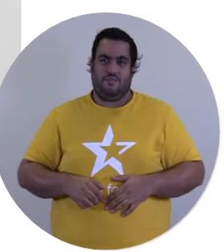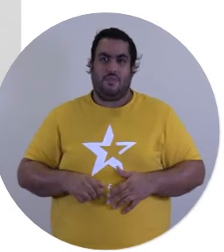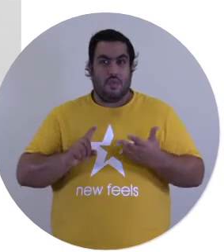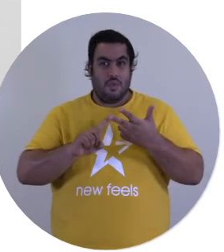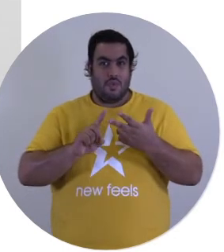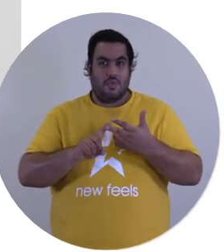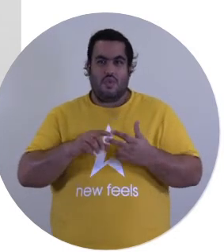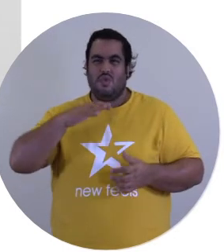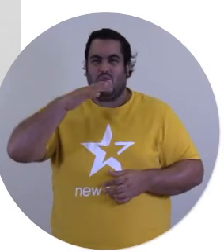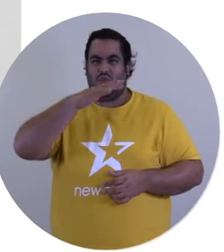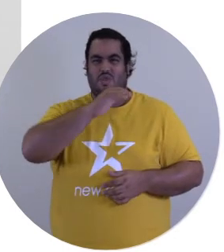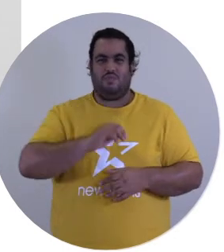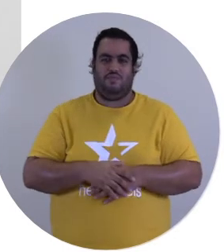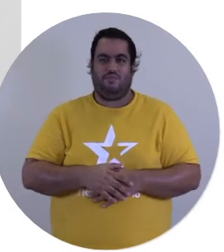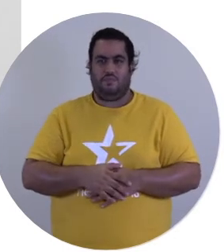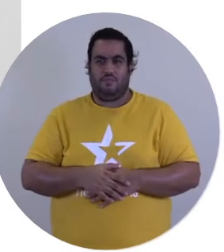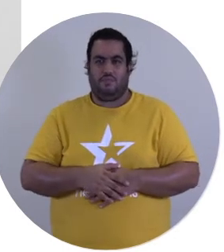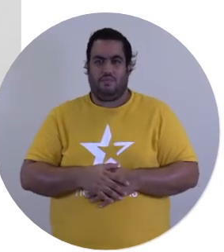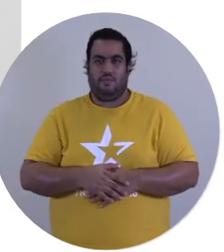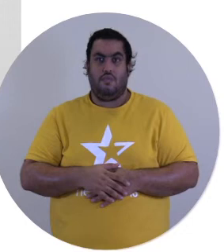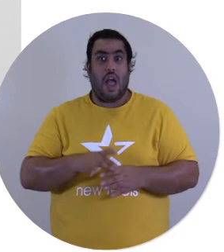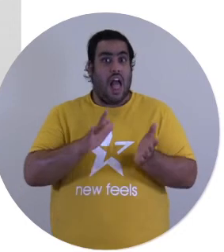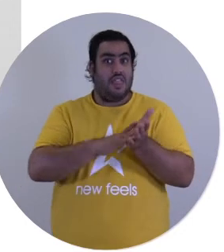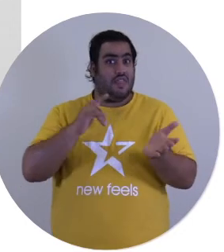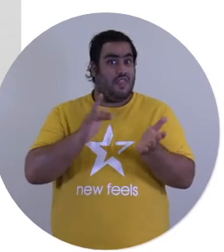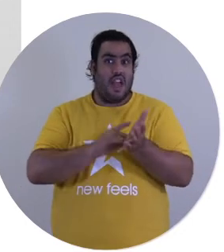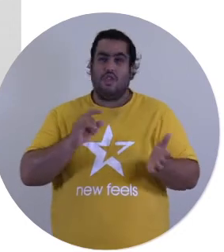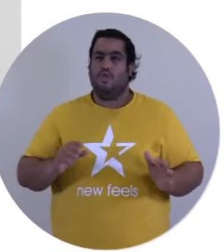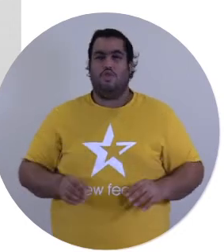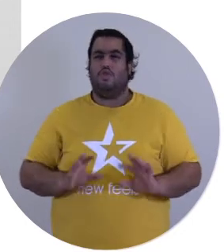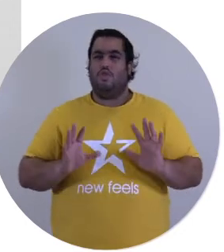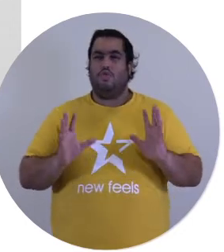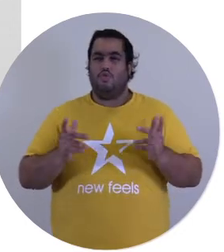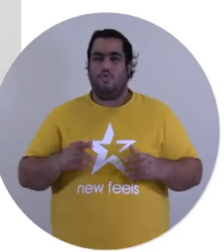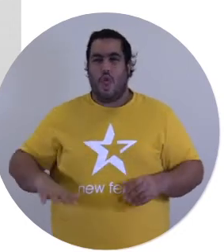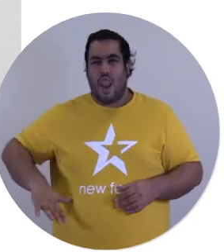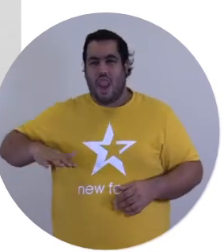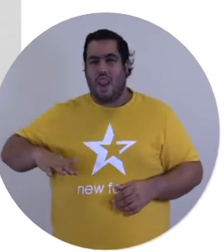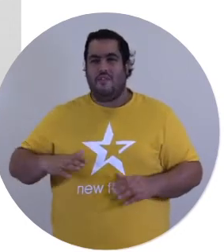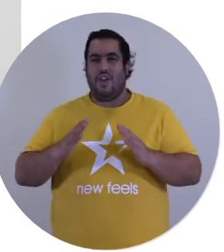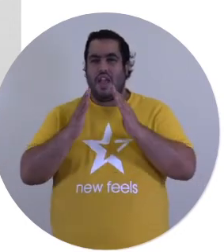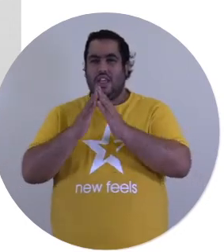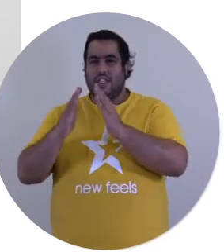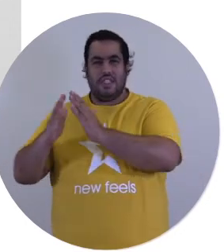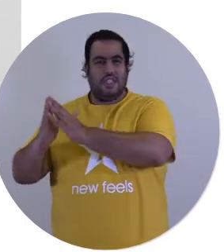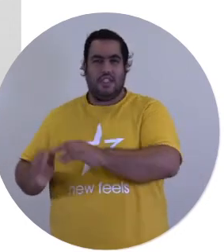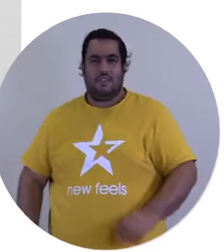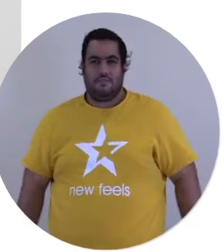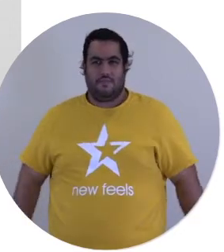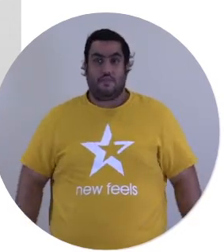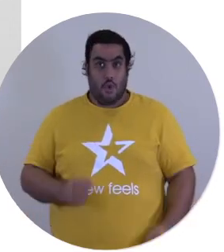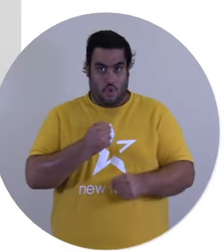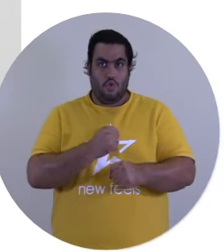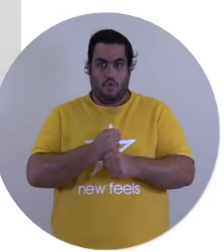Let's write them down in words. The advantages would be looking like this: job opportunities,